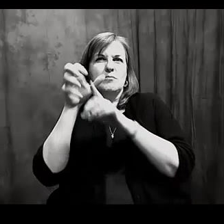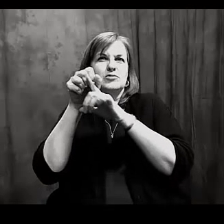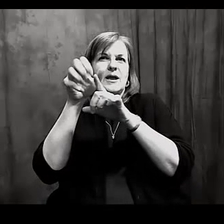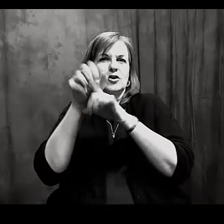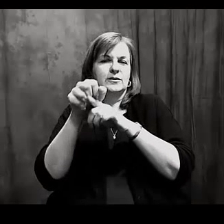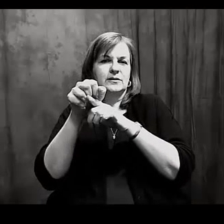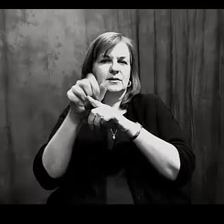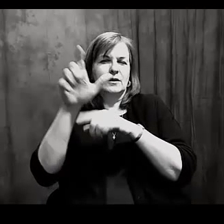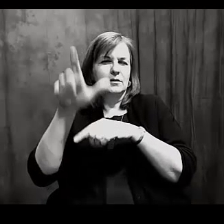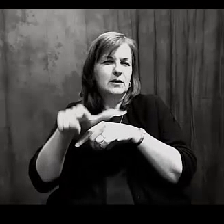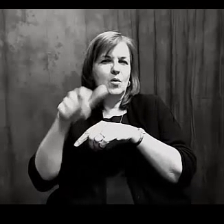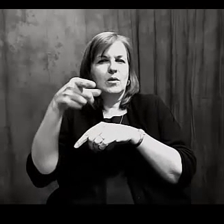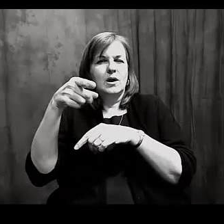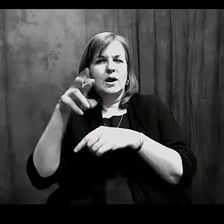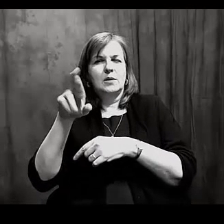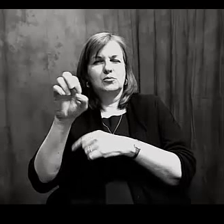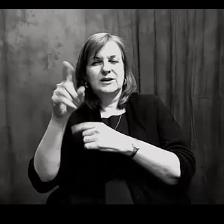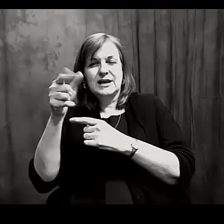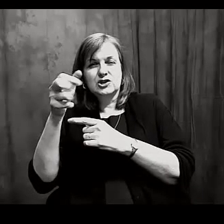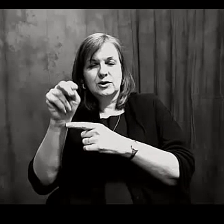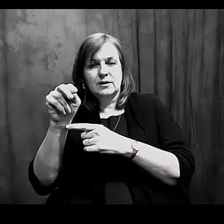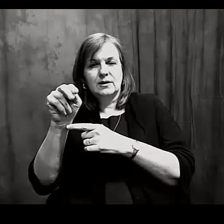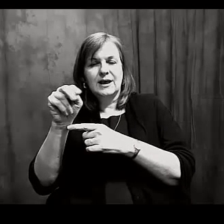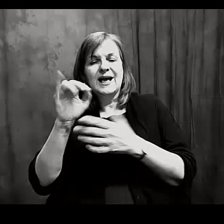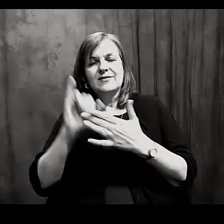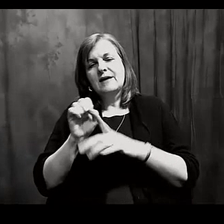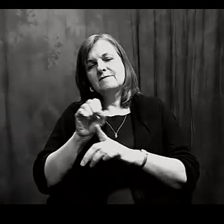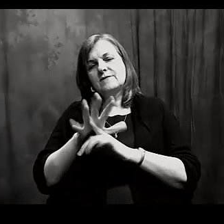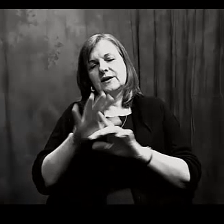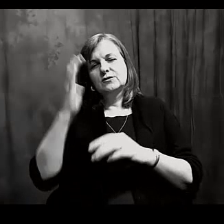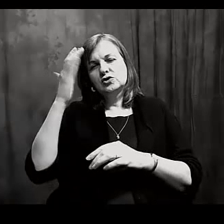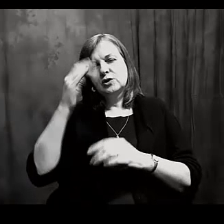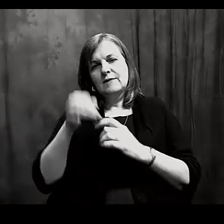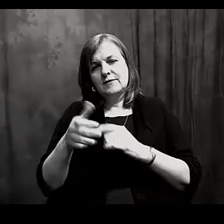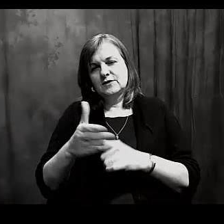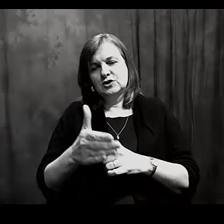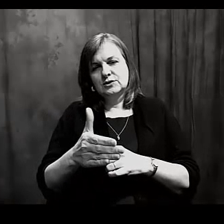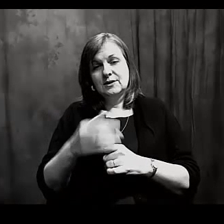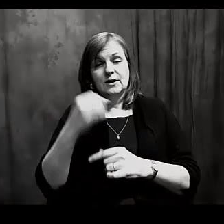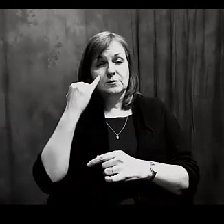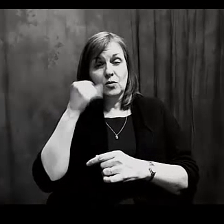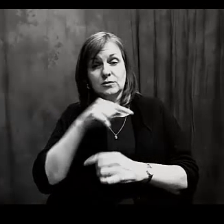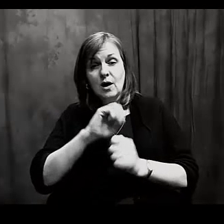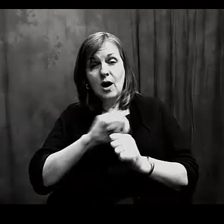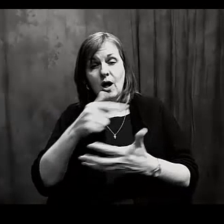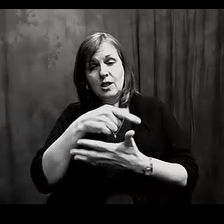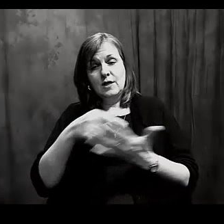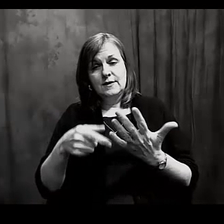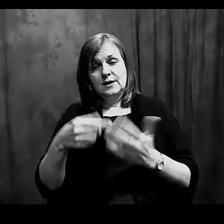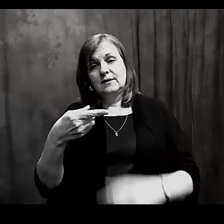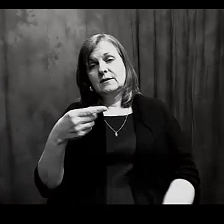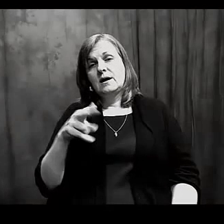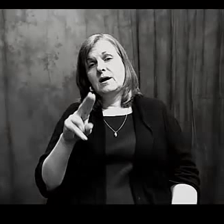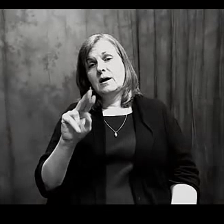change how a prey item looks. So if all of these guppies are prey items,